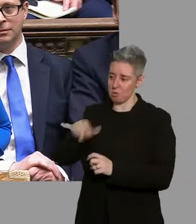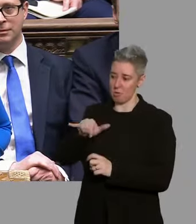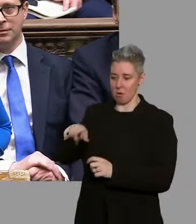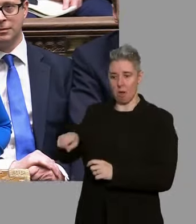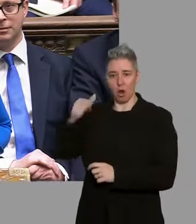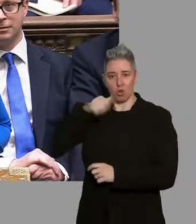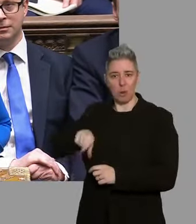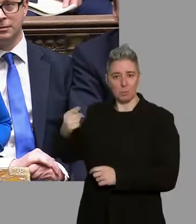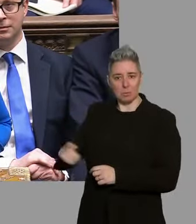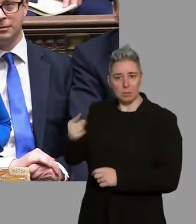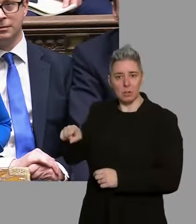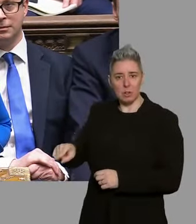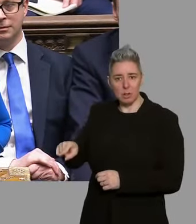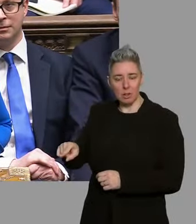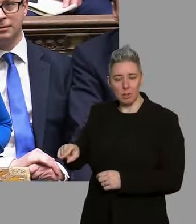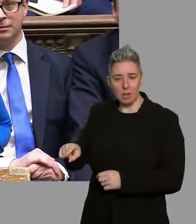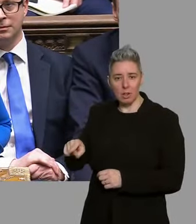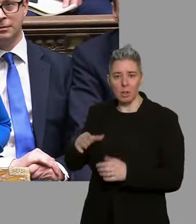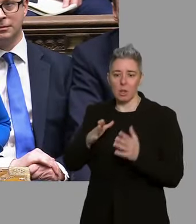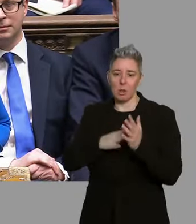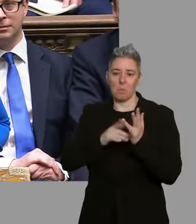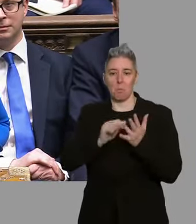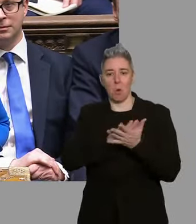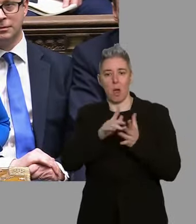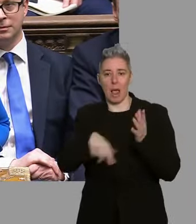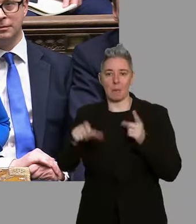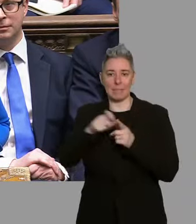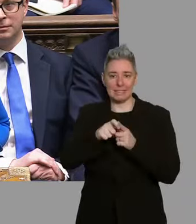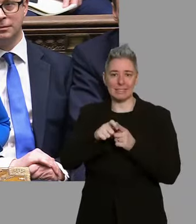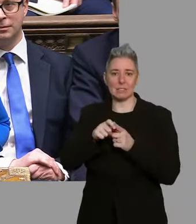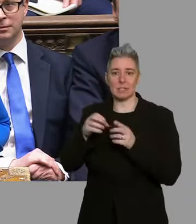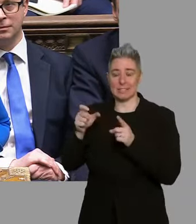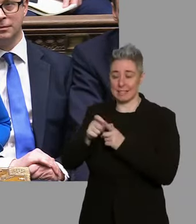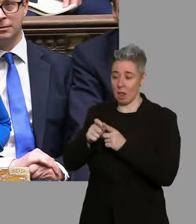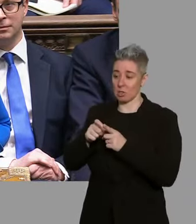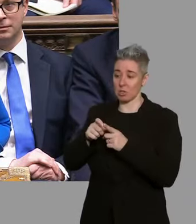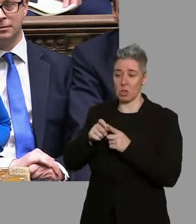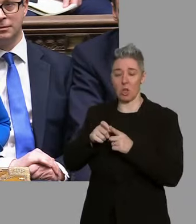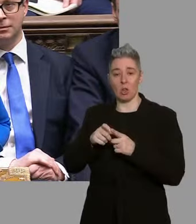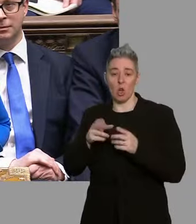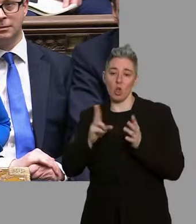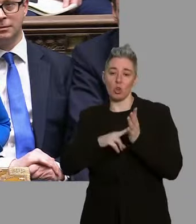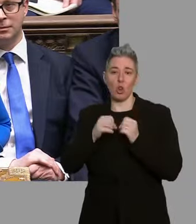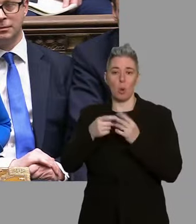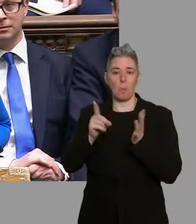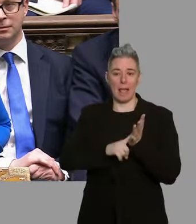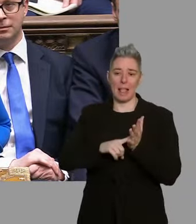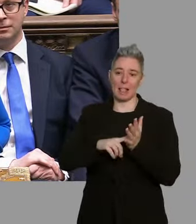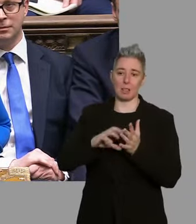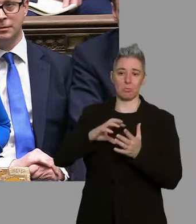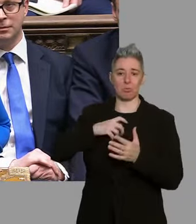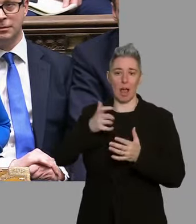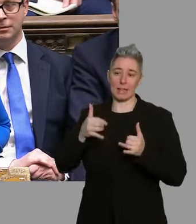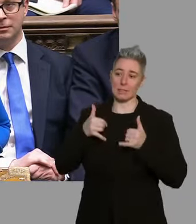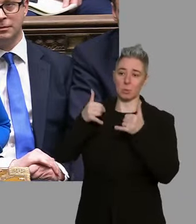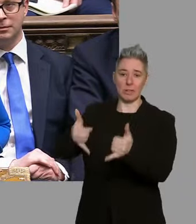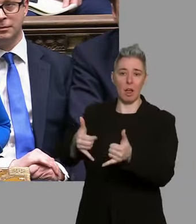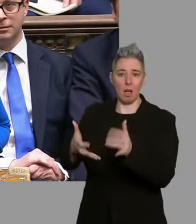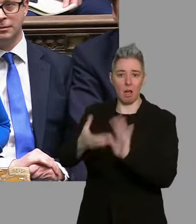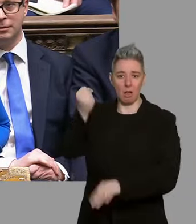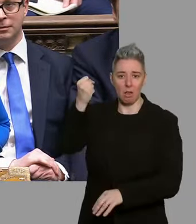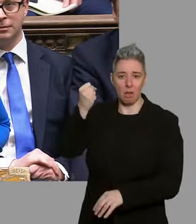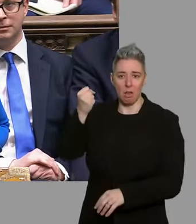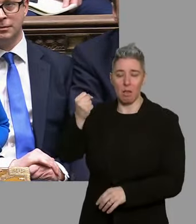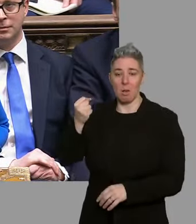advising Bangladesh, said London properties gifted to the former city minister may be proceeds of